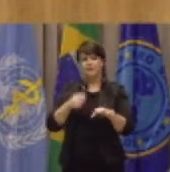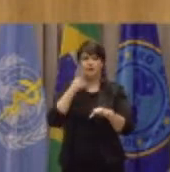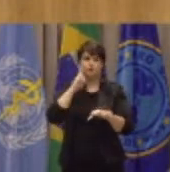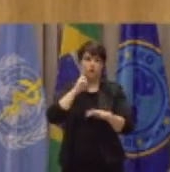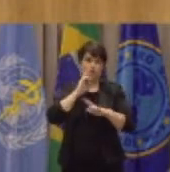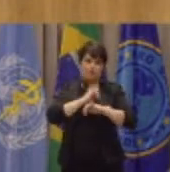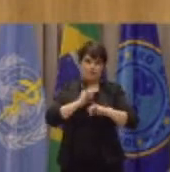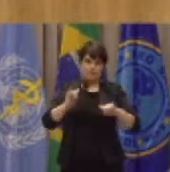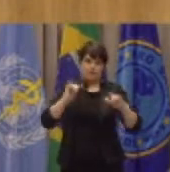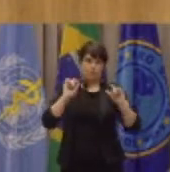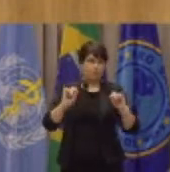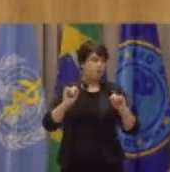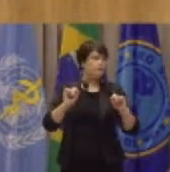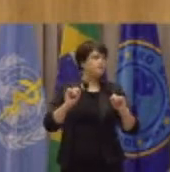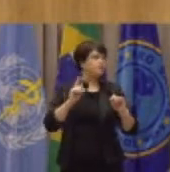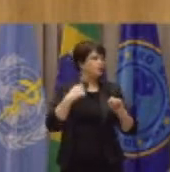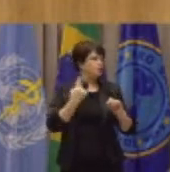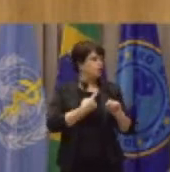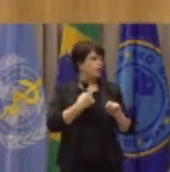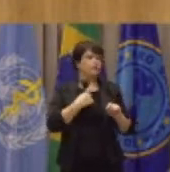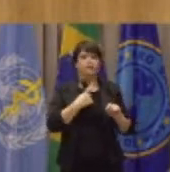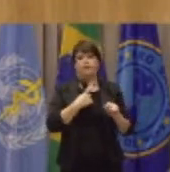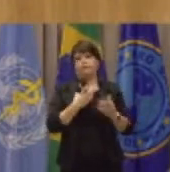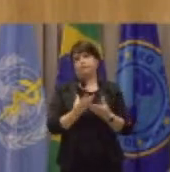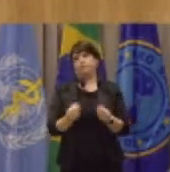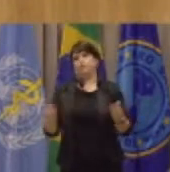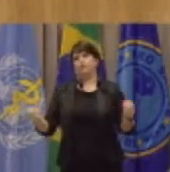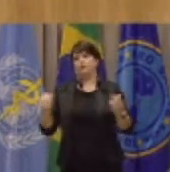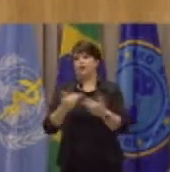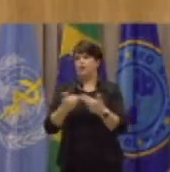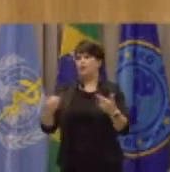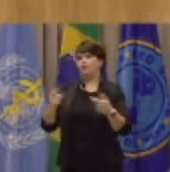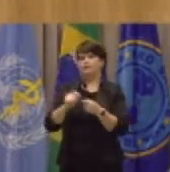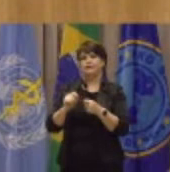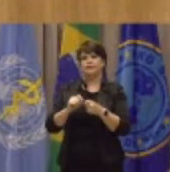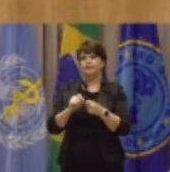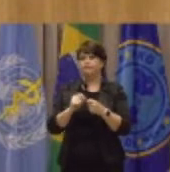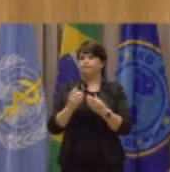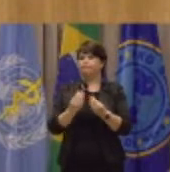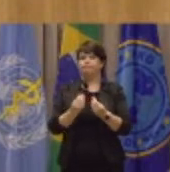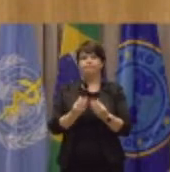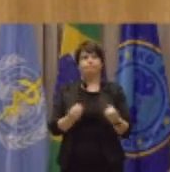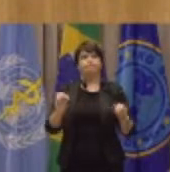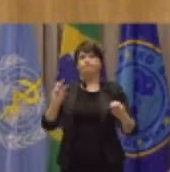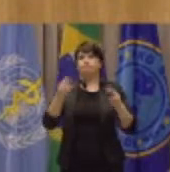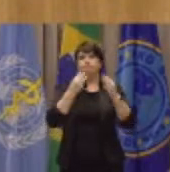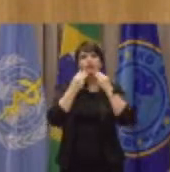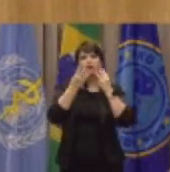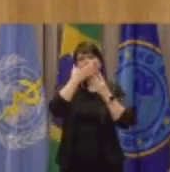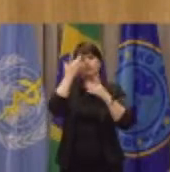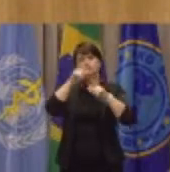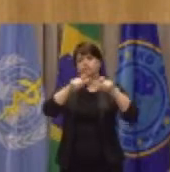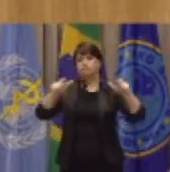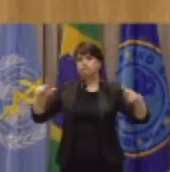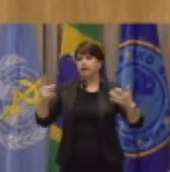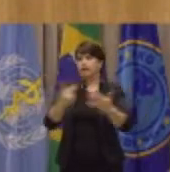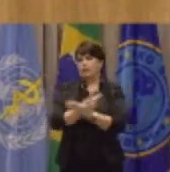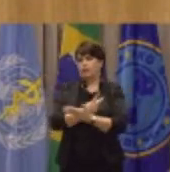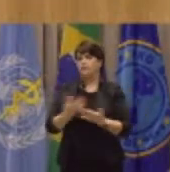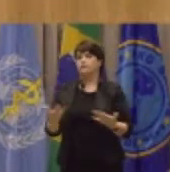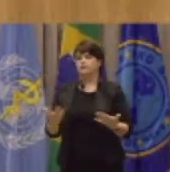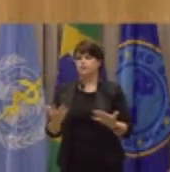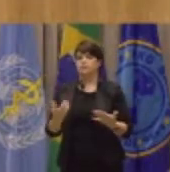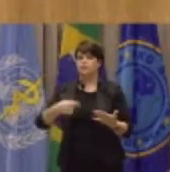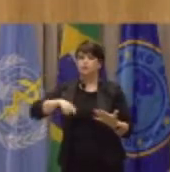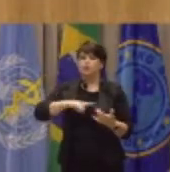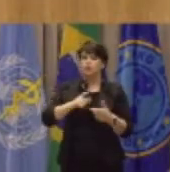to conclude, we are going to remind that CVC has over